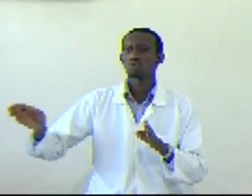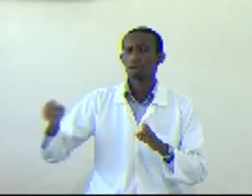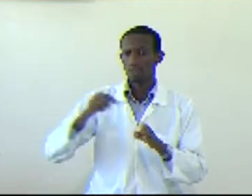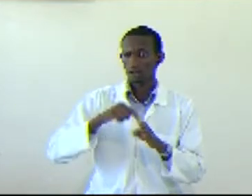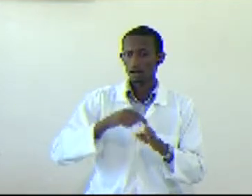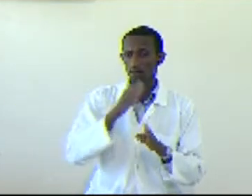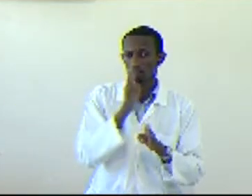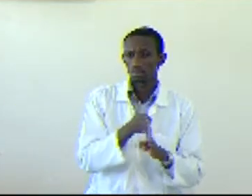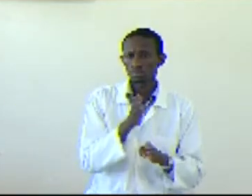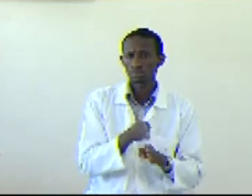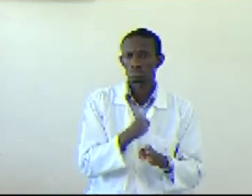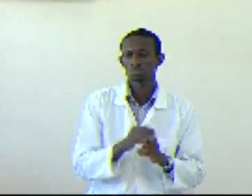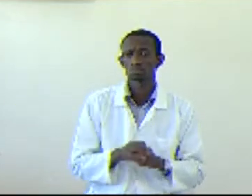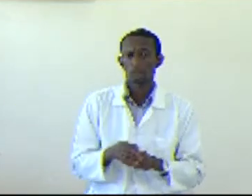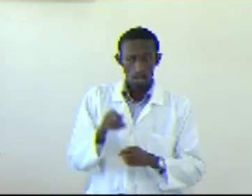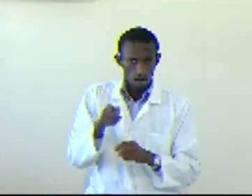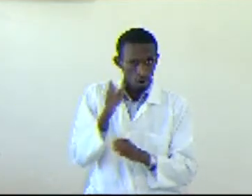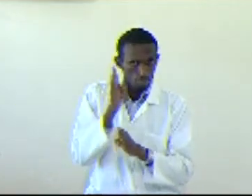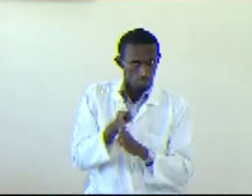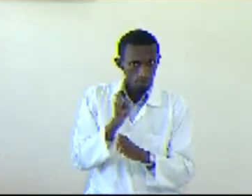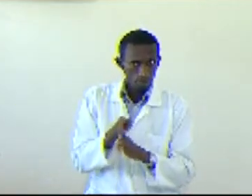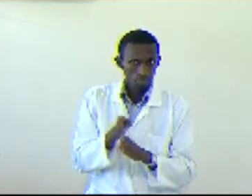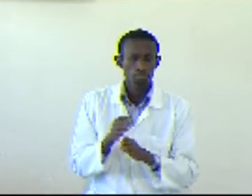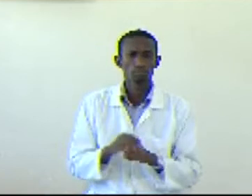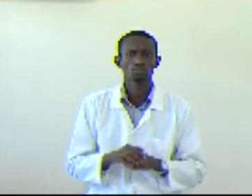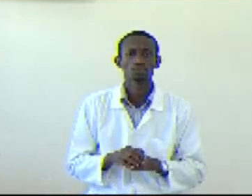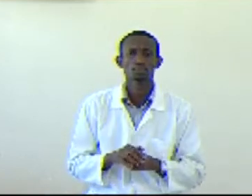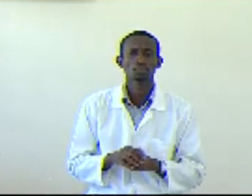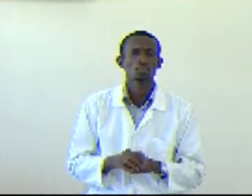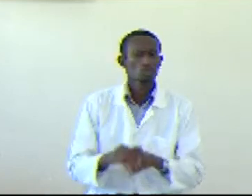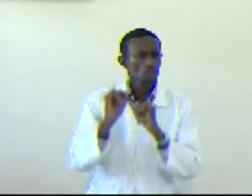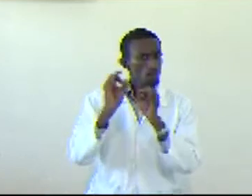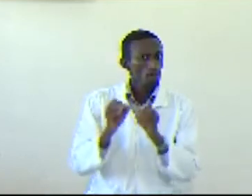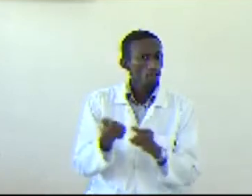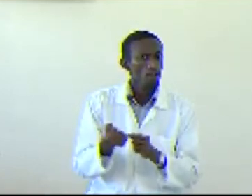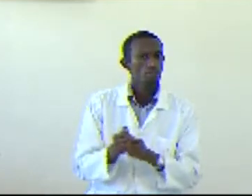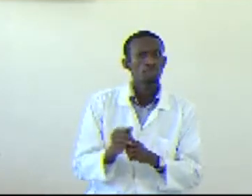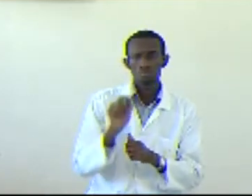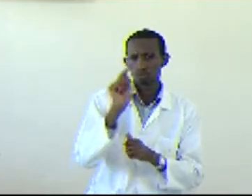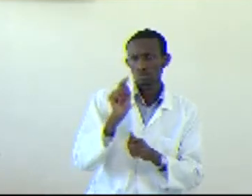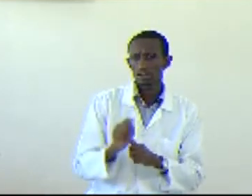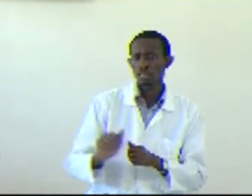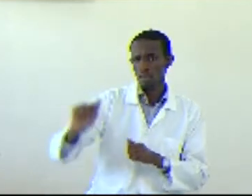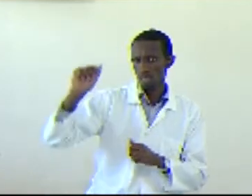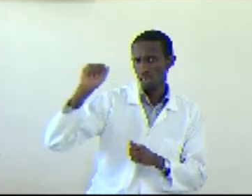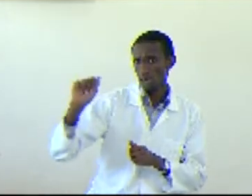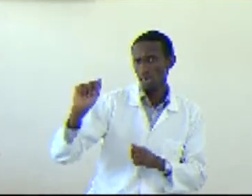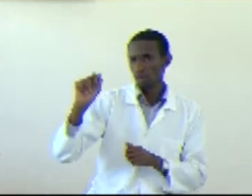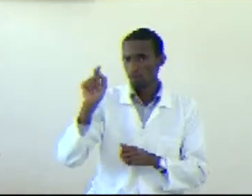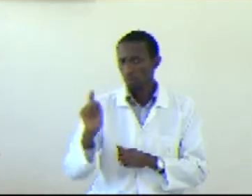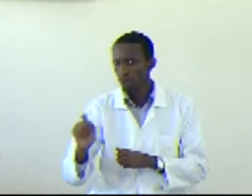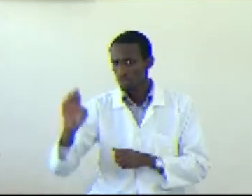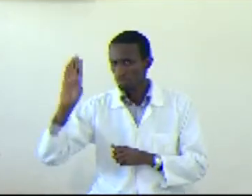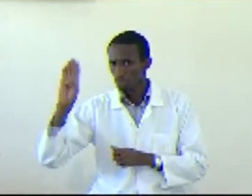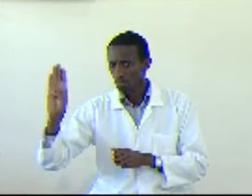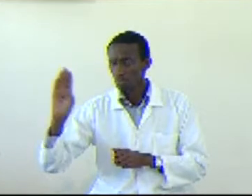point. So at variance point here, so if you have the point AB, in other words, the